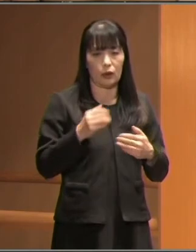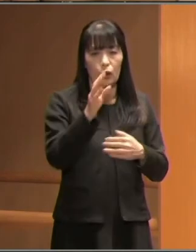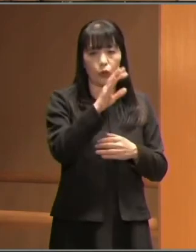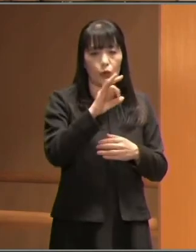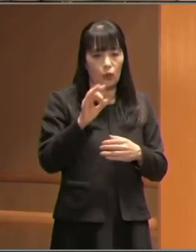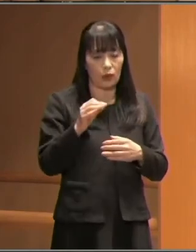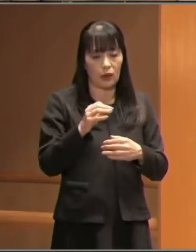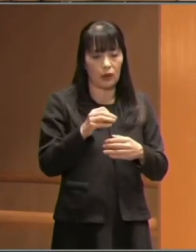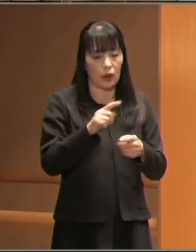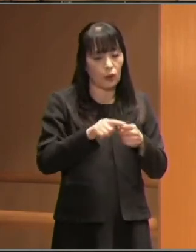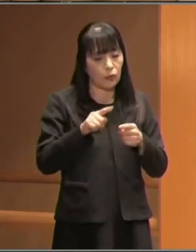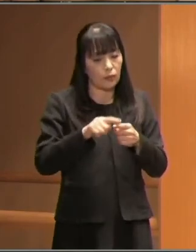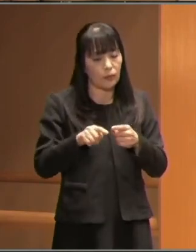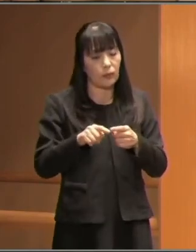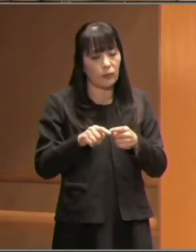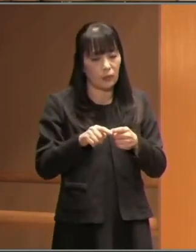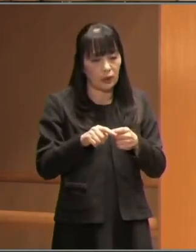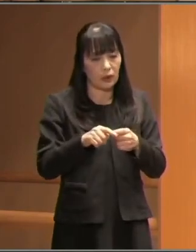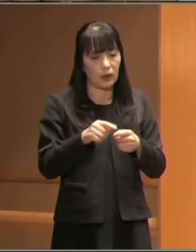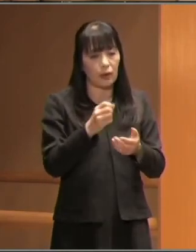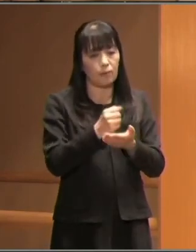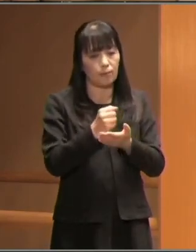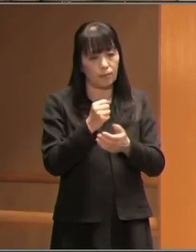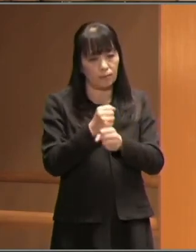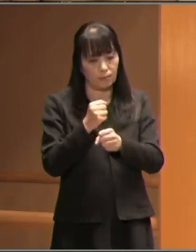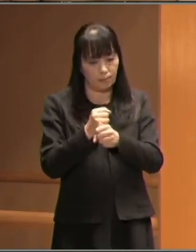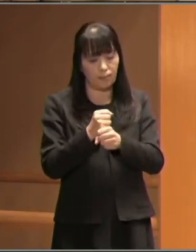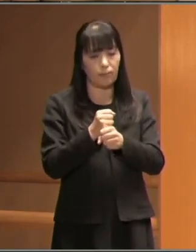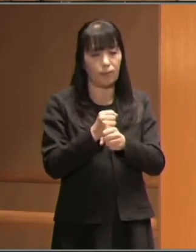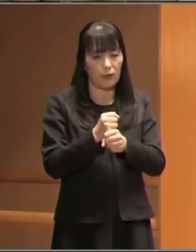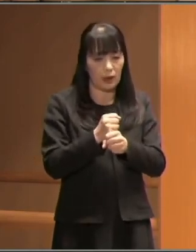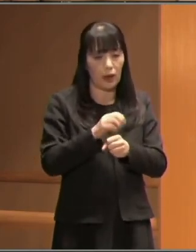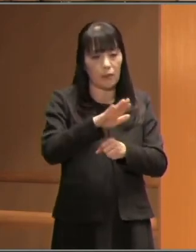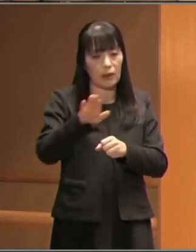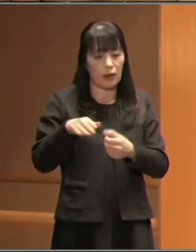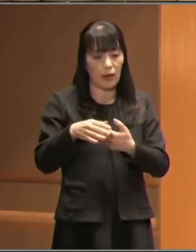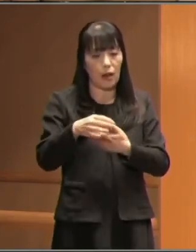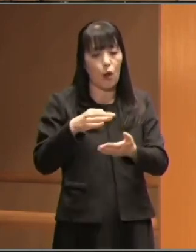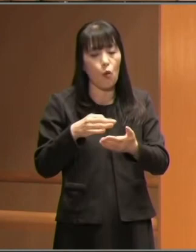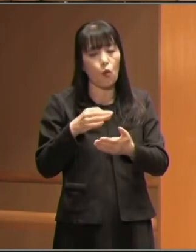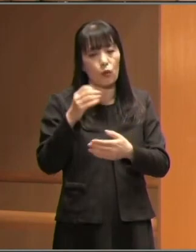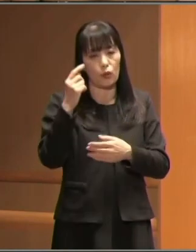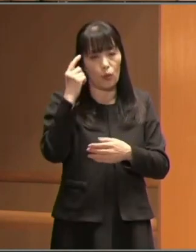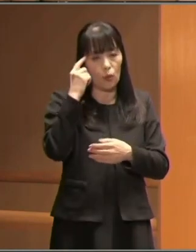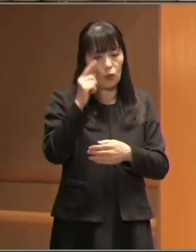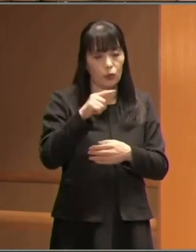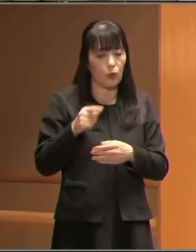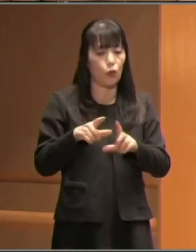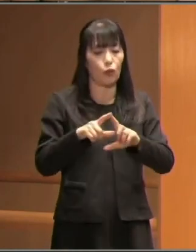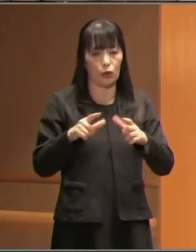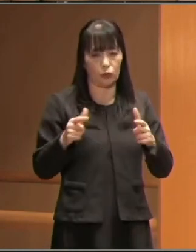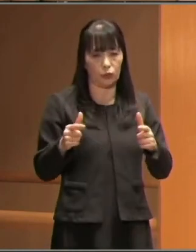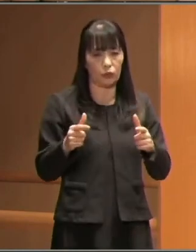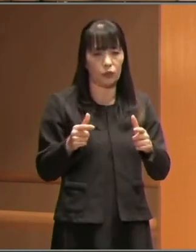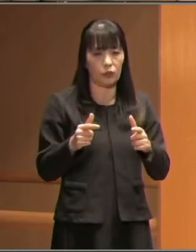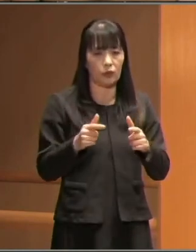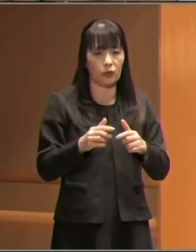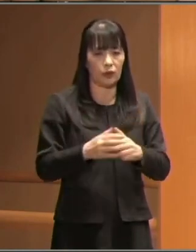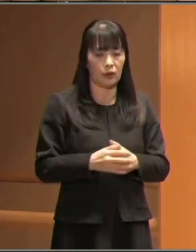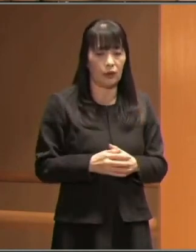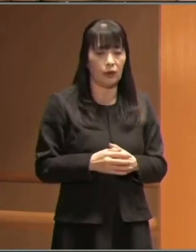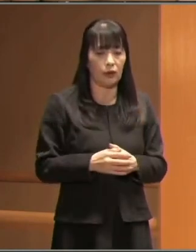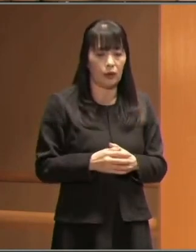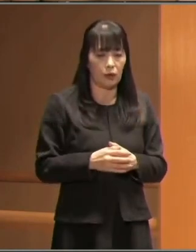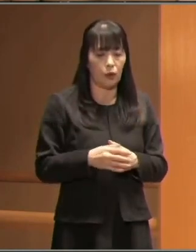And they are being able to come up with very different kind of paper products full of